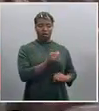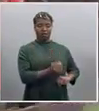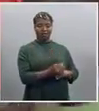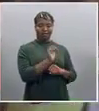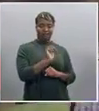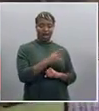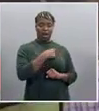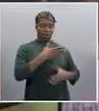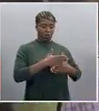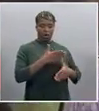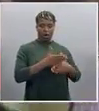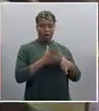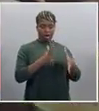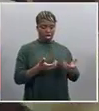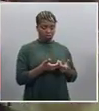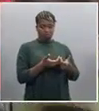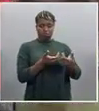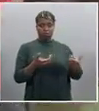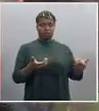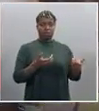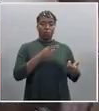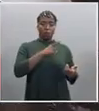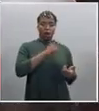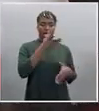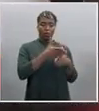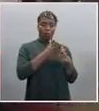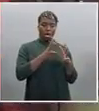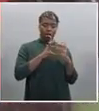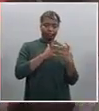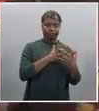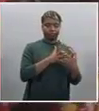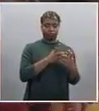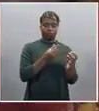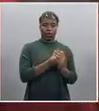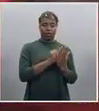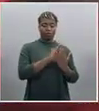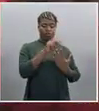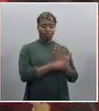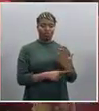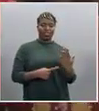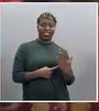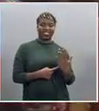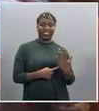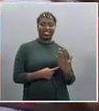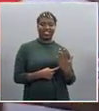workers' unity, when they decided to cooperate with the project to